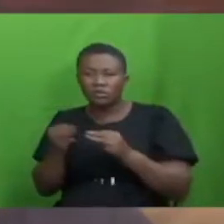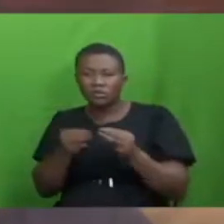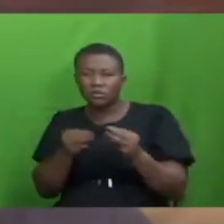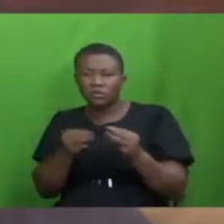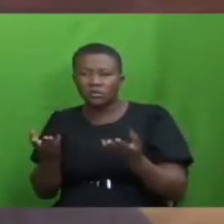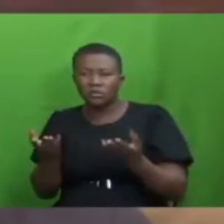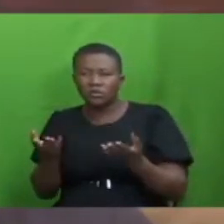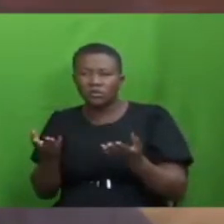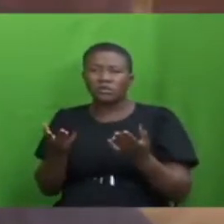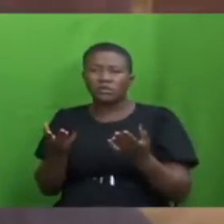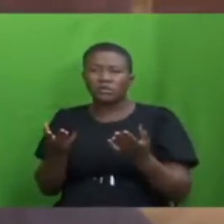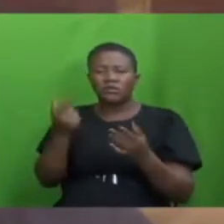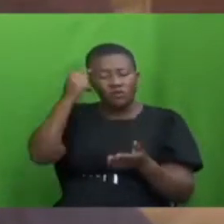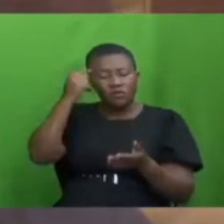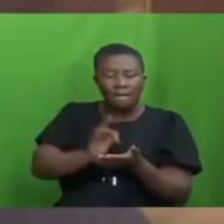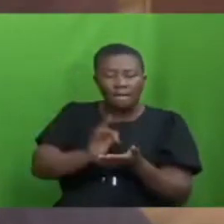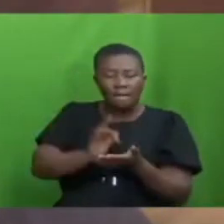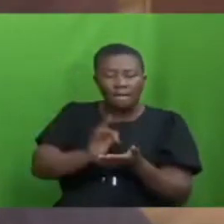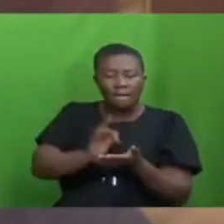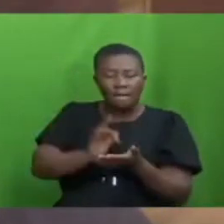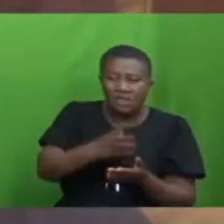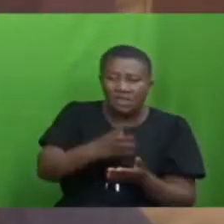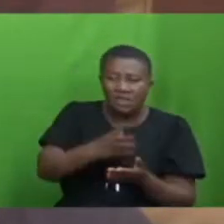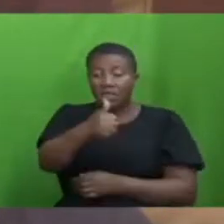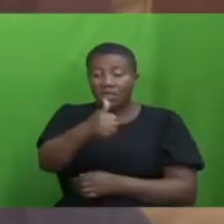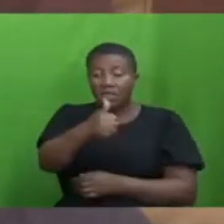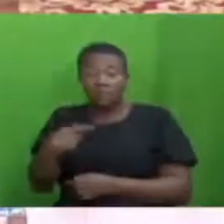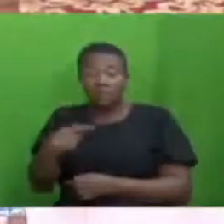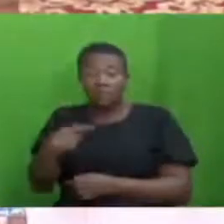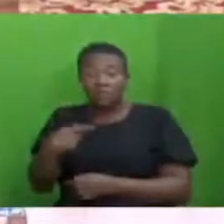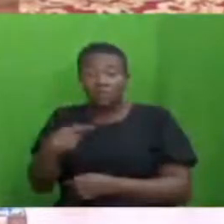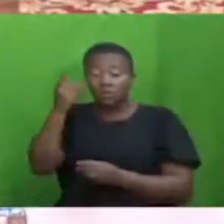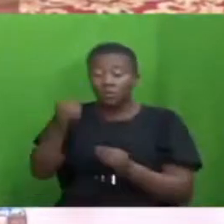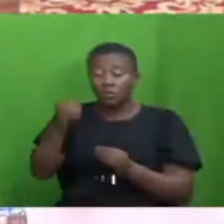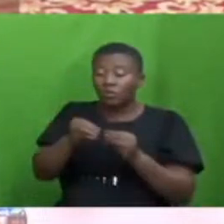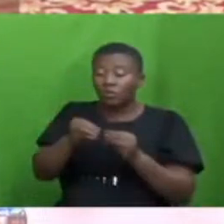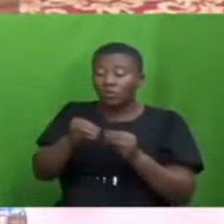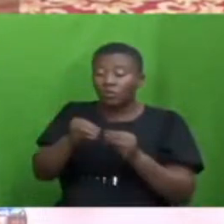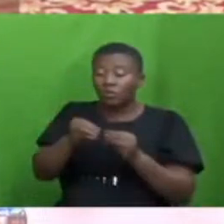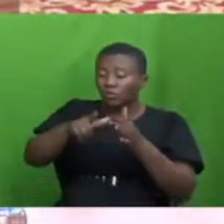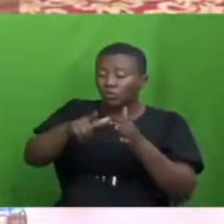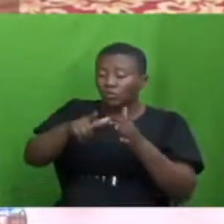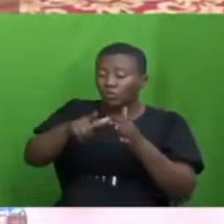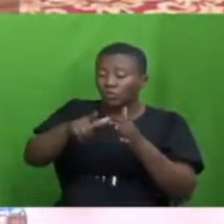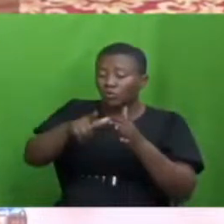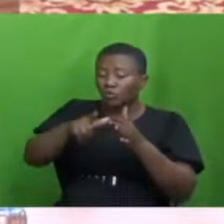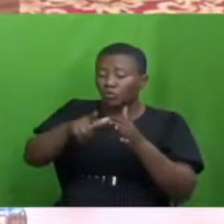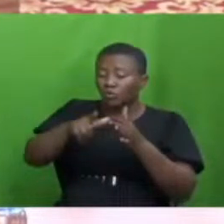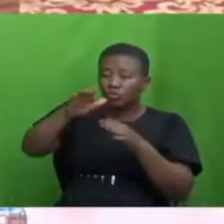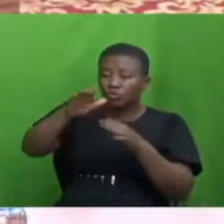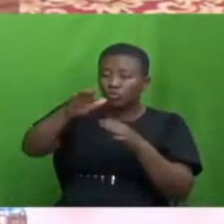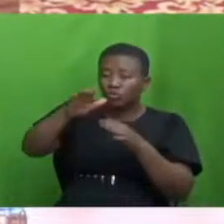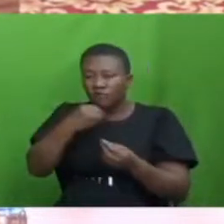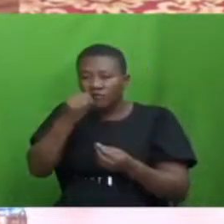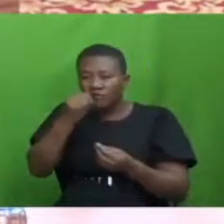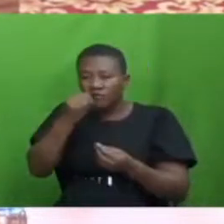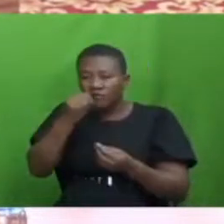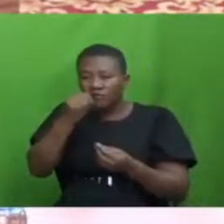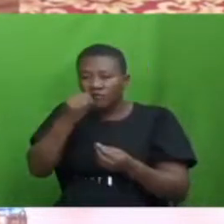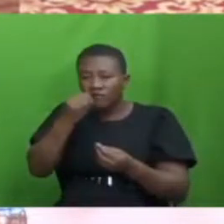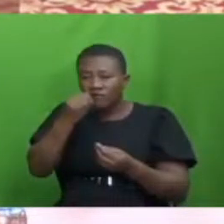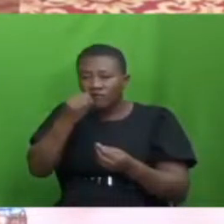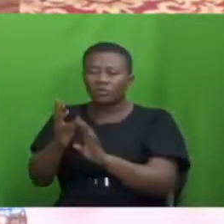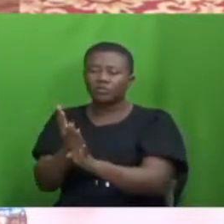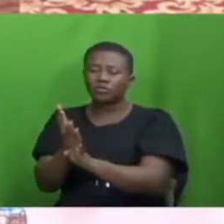for medicines and other essentials. We have seen no shortage of food. We have been spared the frustrating specter of long queues